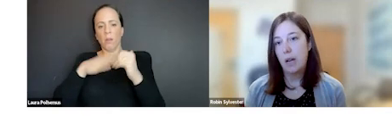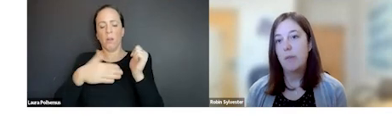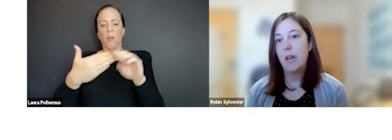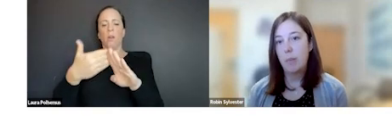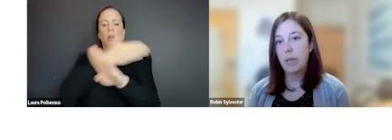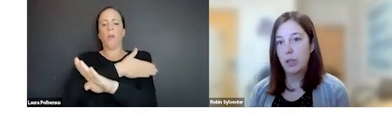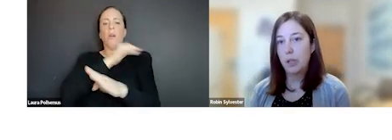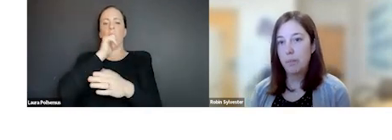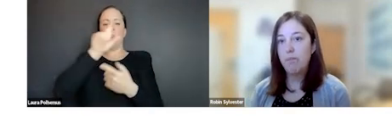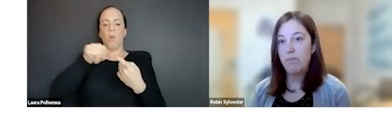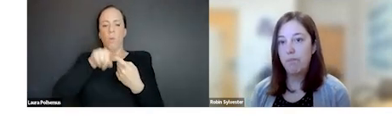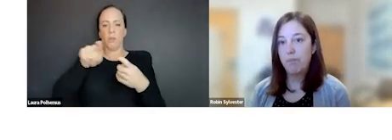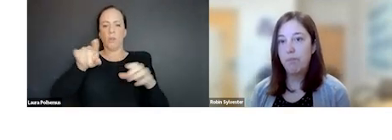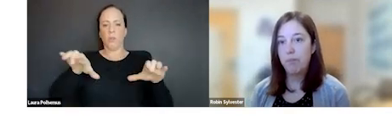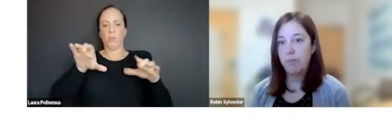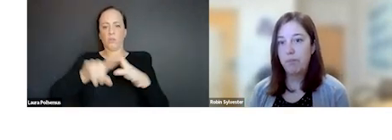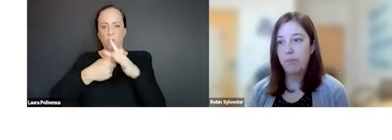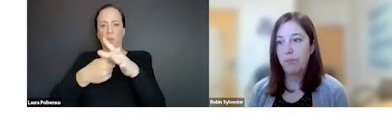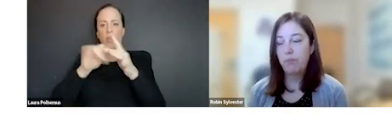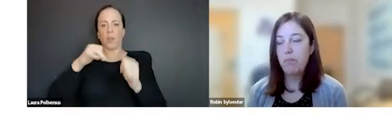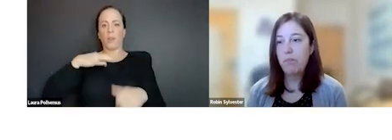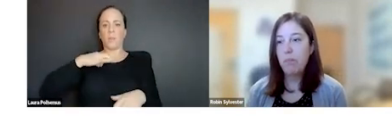at the time of the application.